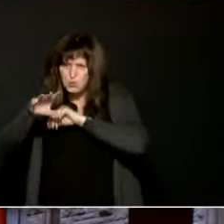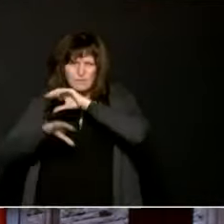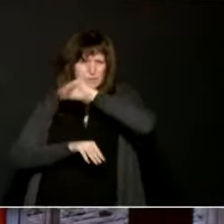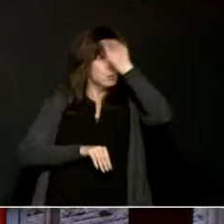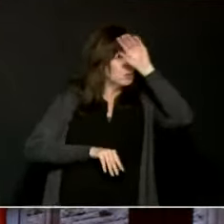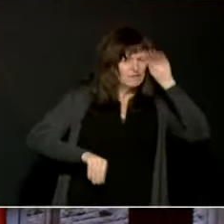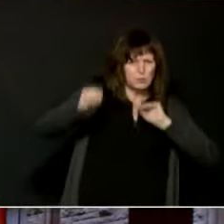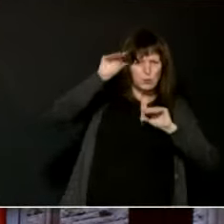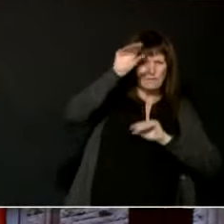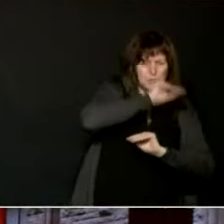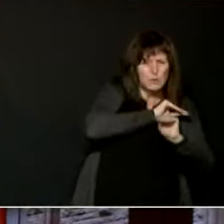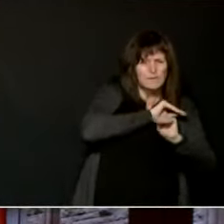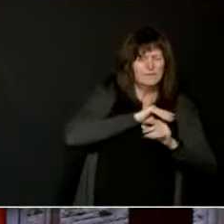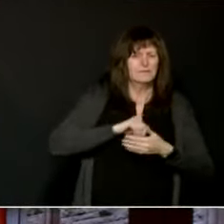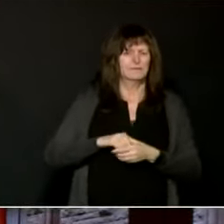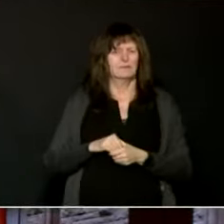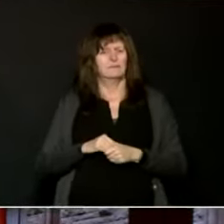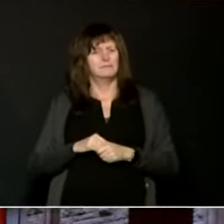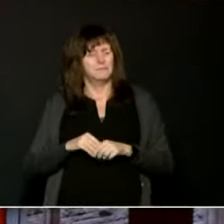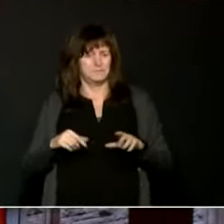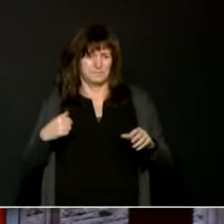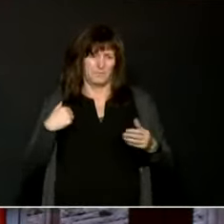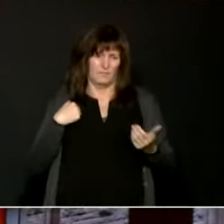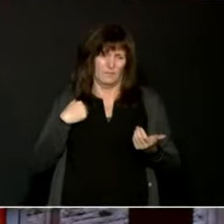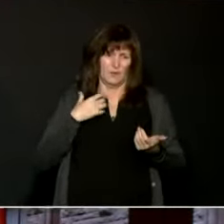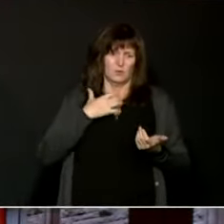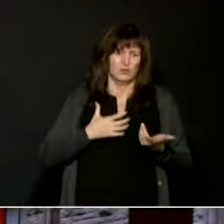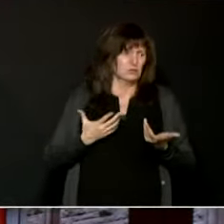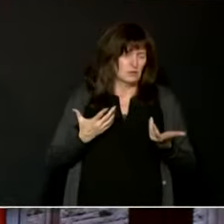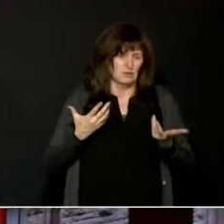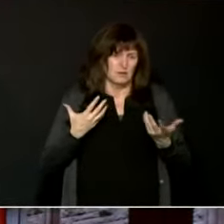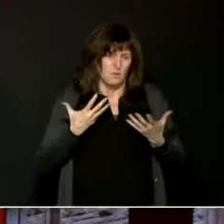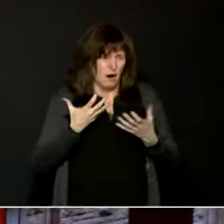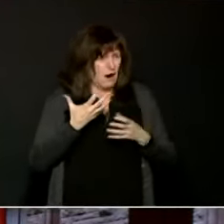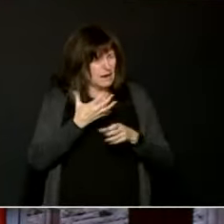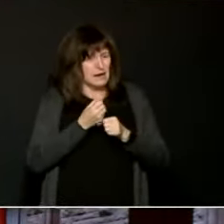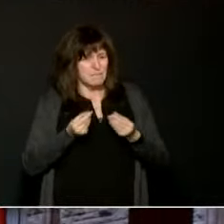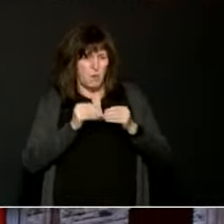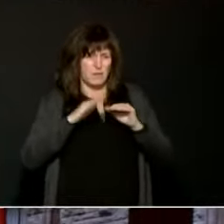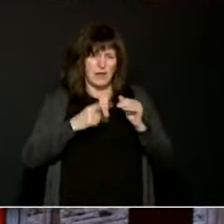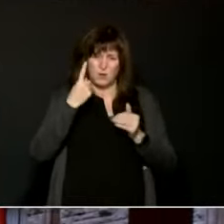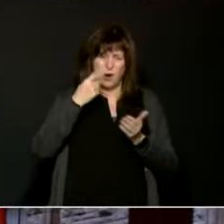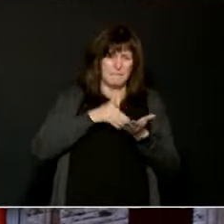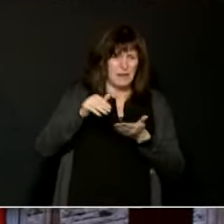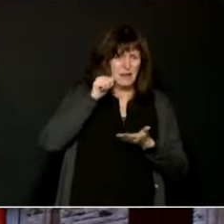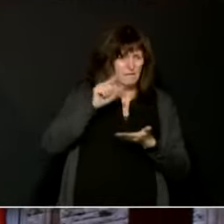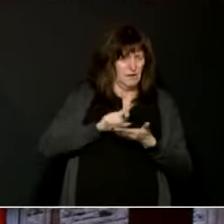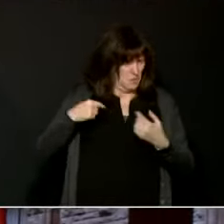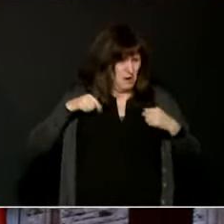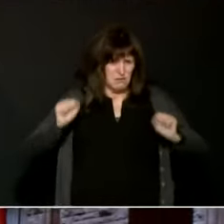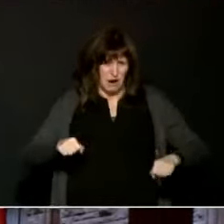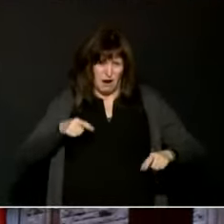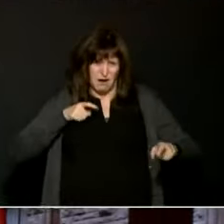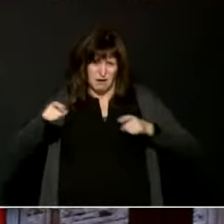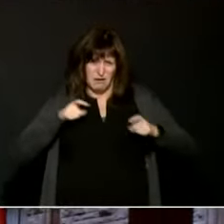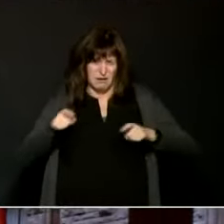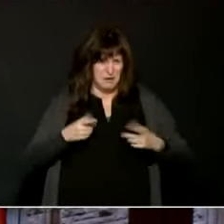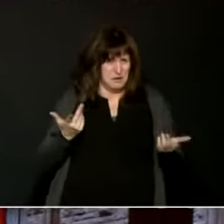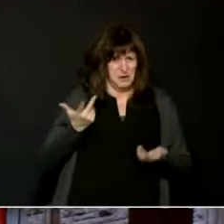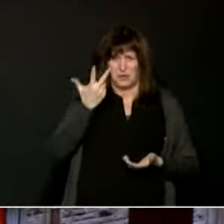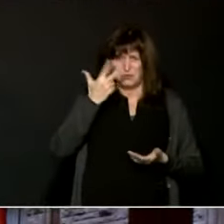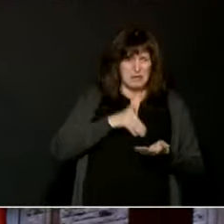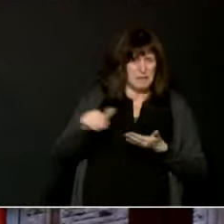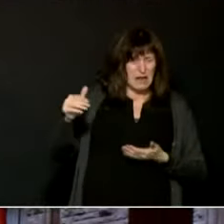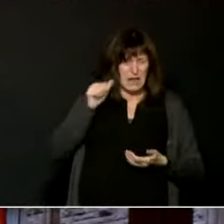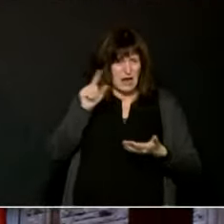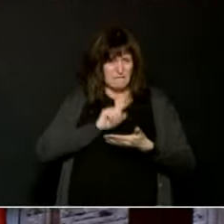like to be getting 1 million a week, more than 1 million a week. I think we could handle. We could deal with 2 million a week and do it. It's just how do we